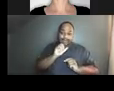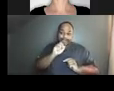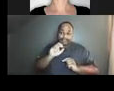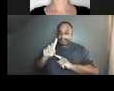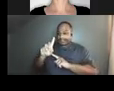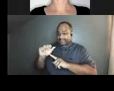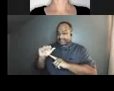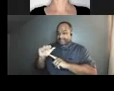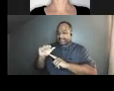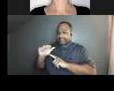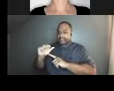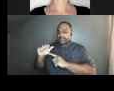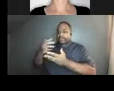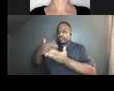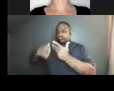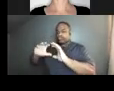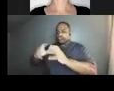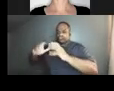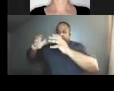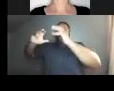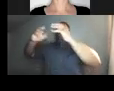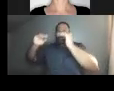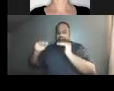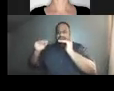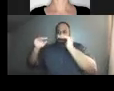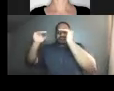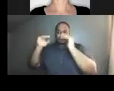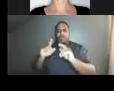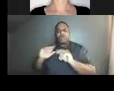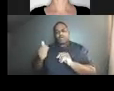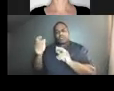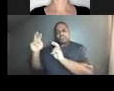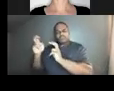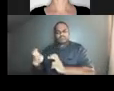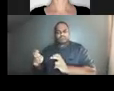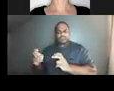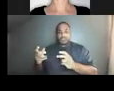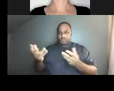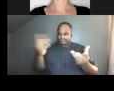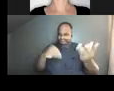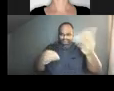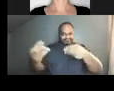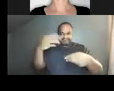class and other different issues. And we also discuss and